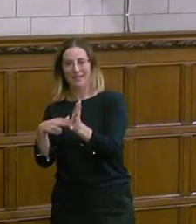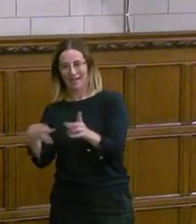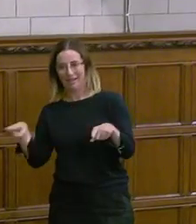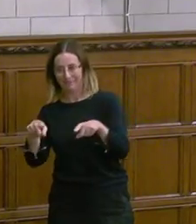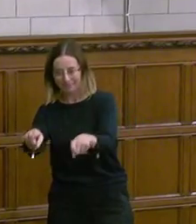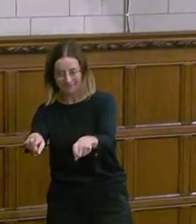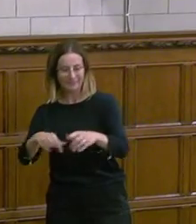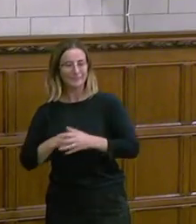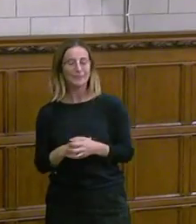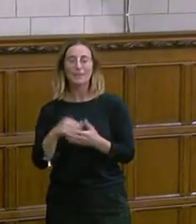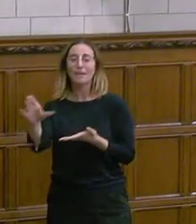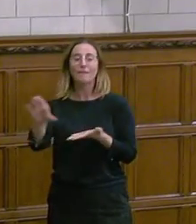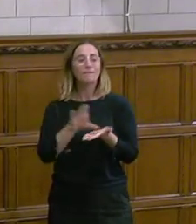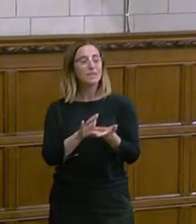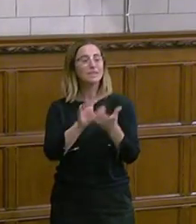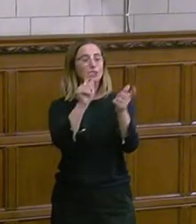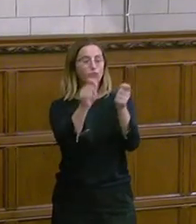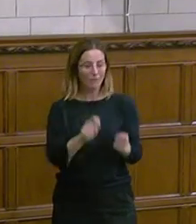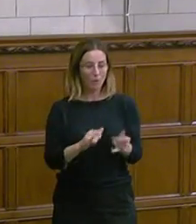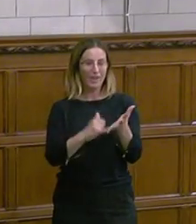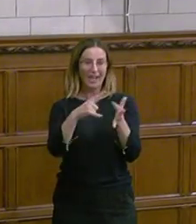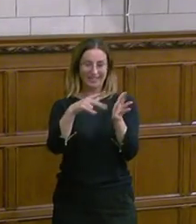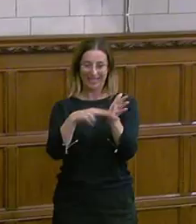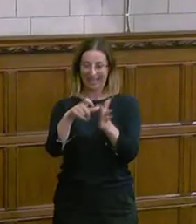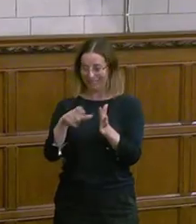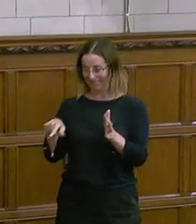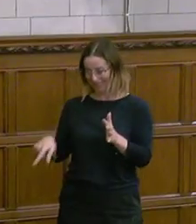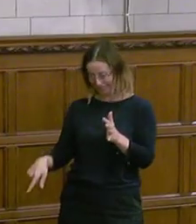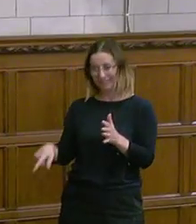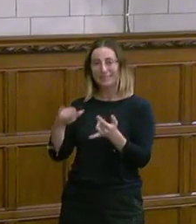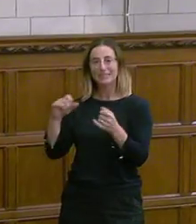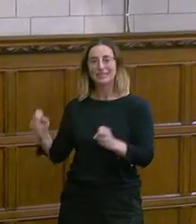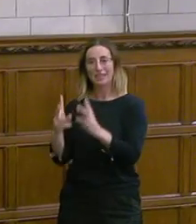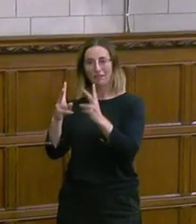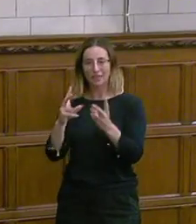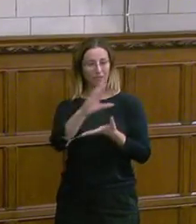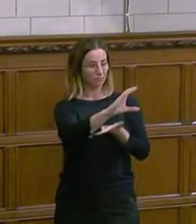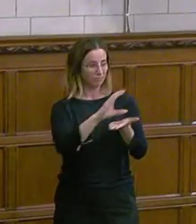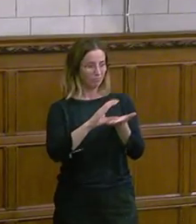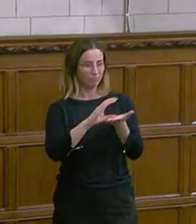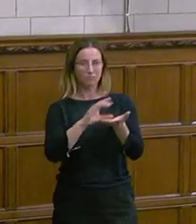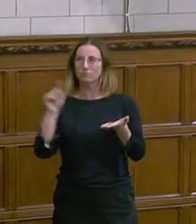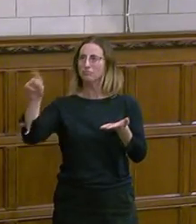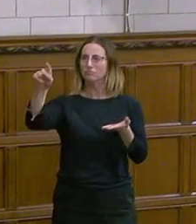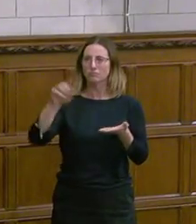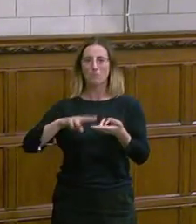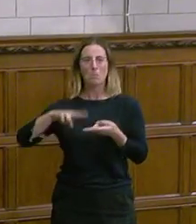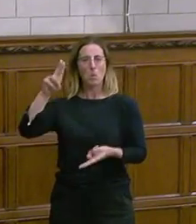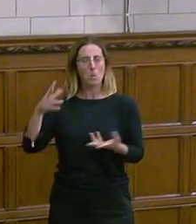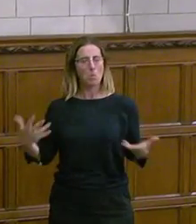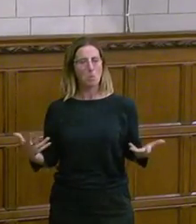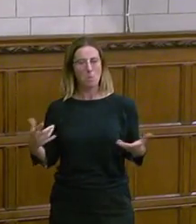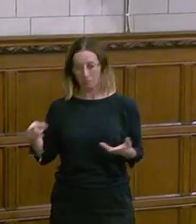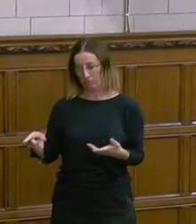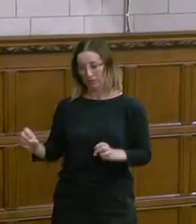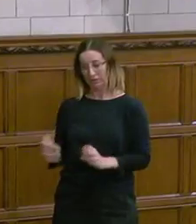new funding formula for SEND, Suffolk receives less funding than other similar areas. Although the county has been awarded